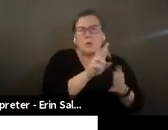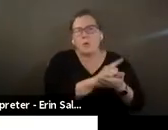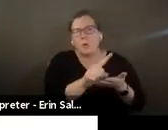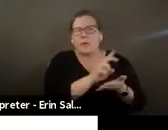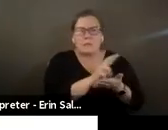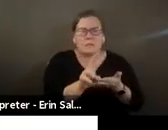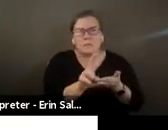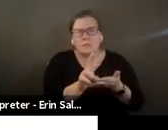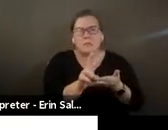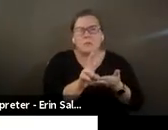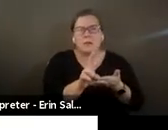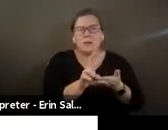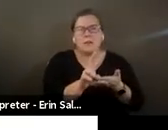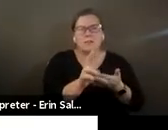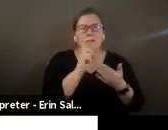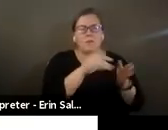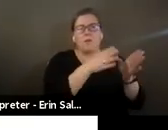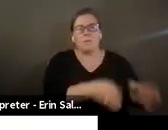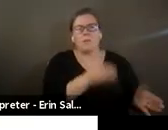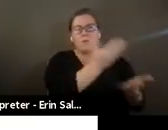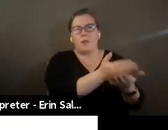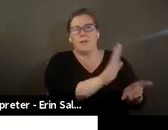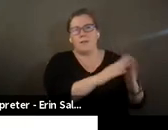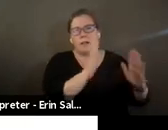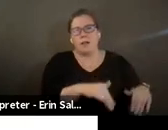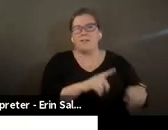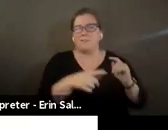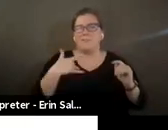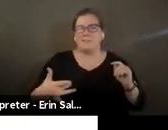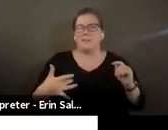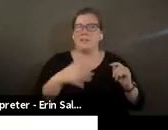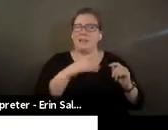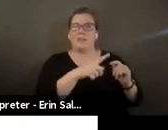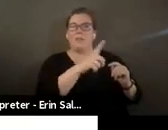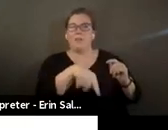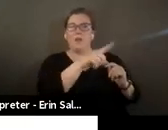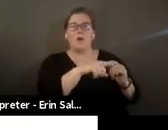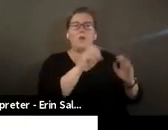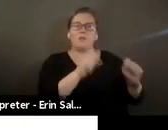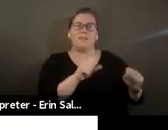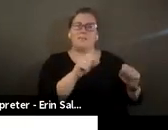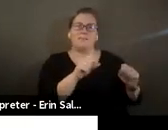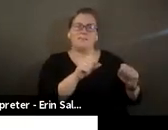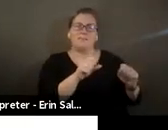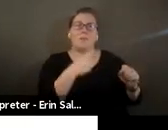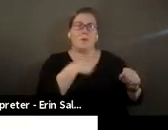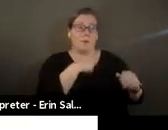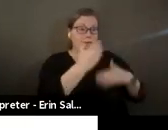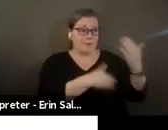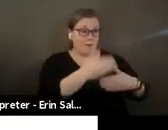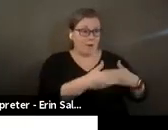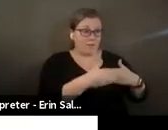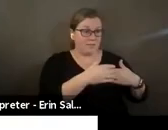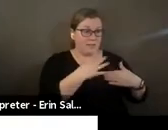in for the individual. But typically, I mean, we can get those out the same week that we process the